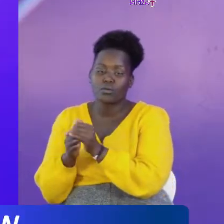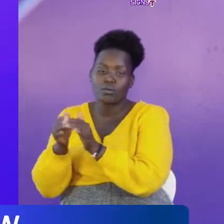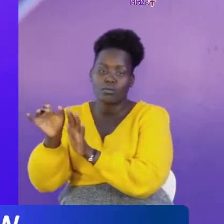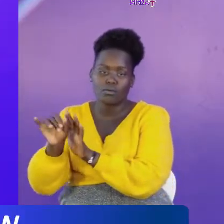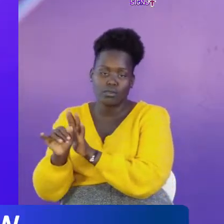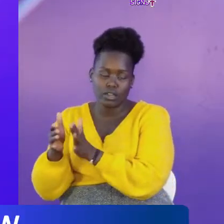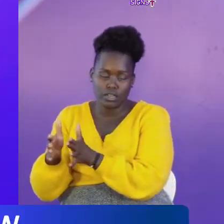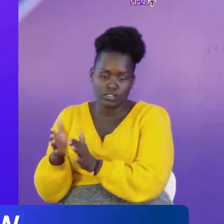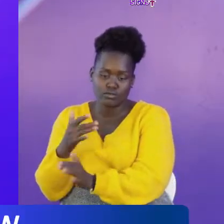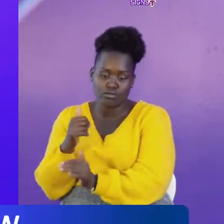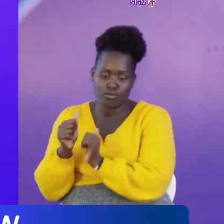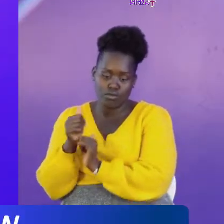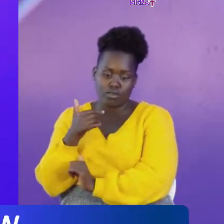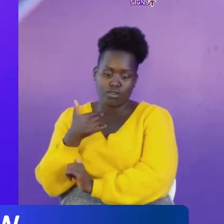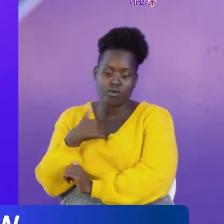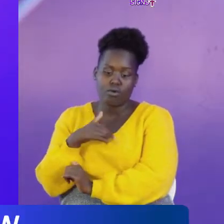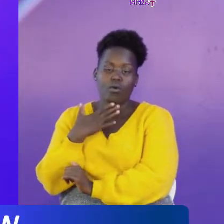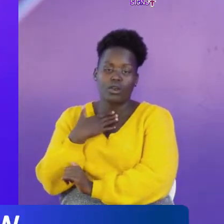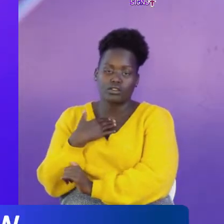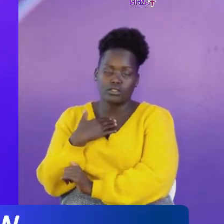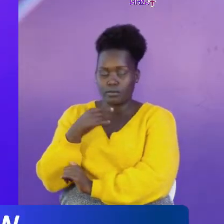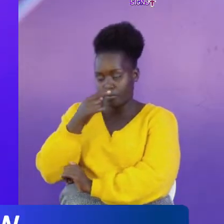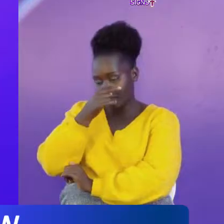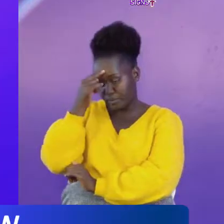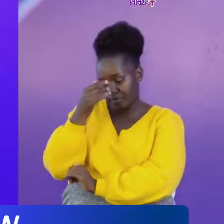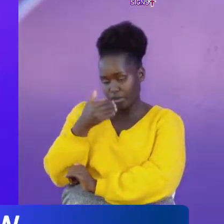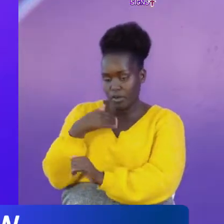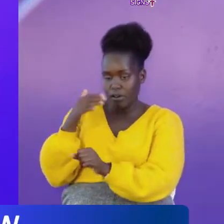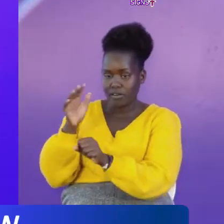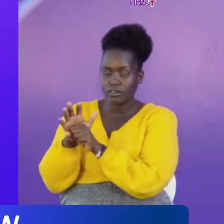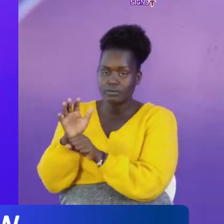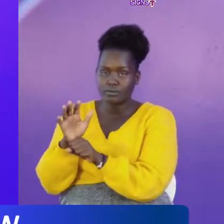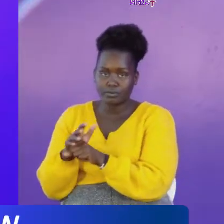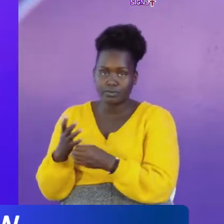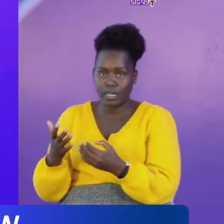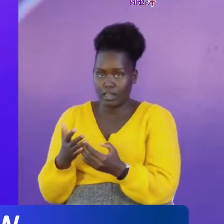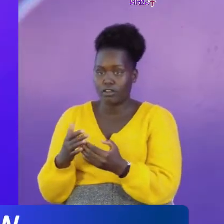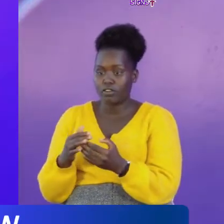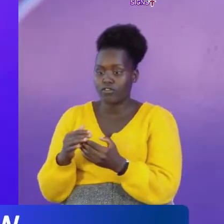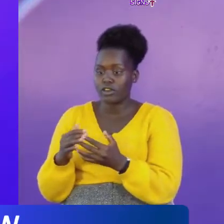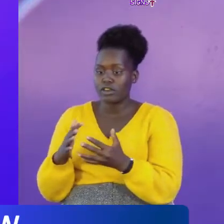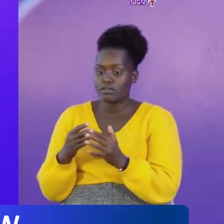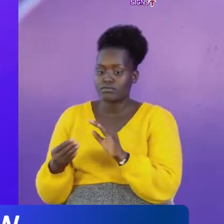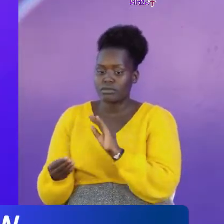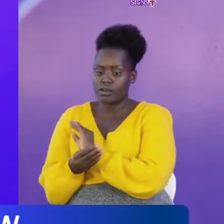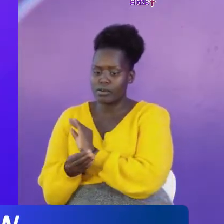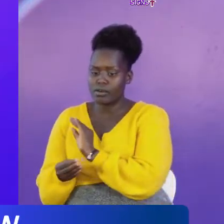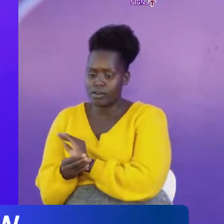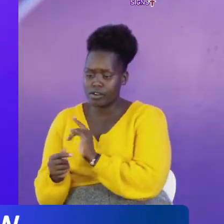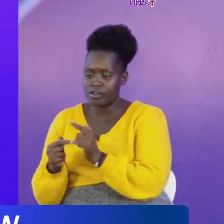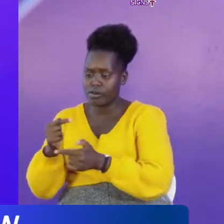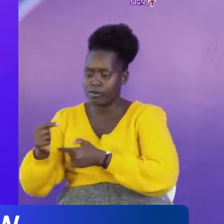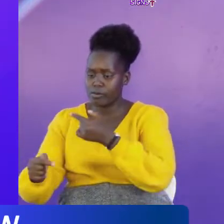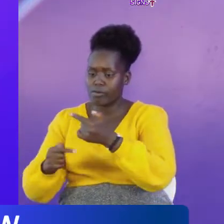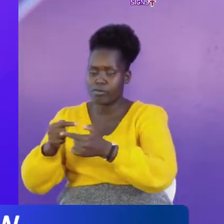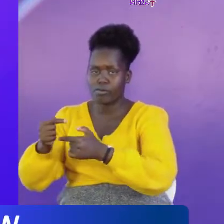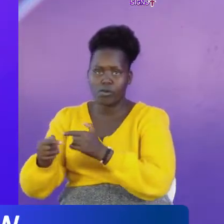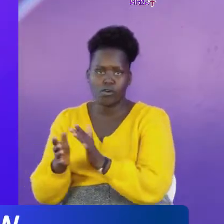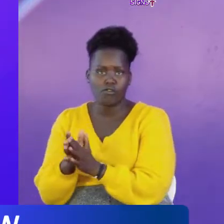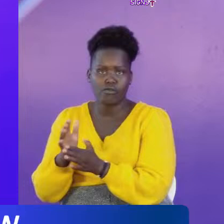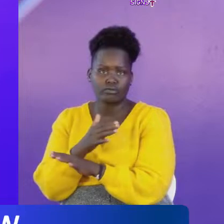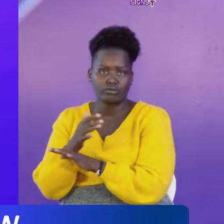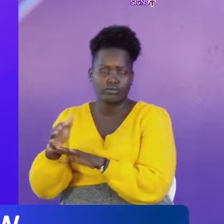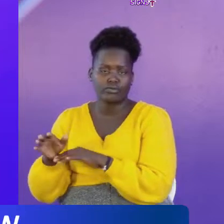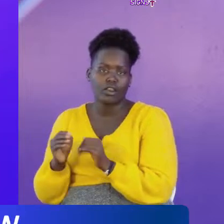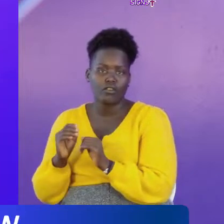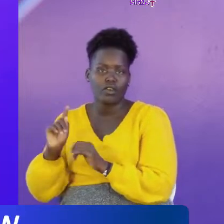want, because there's a lot of conmanship that is going on, conning of Kenyans, you know.